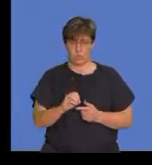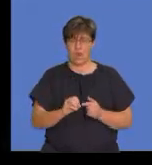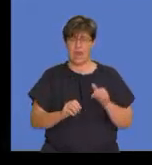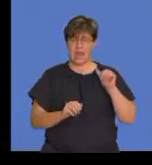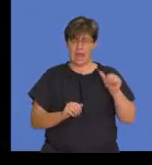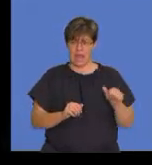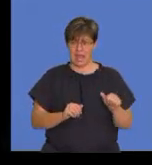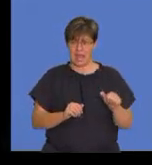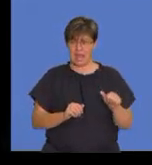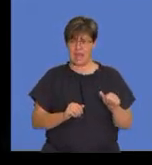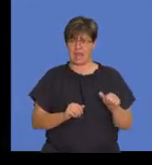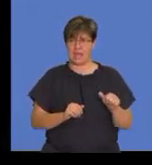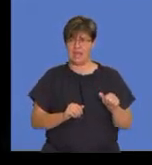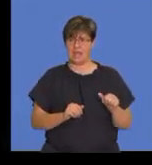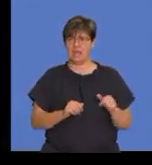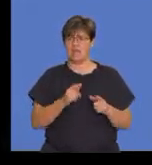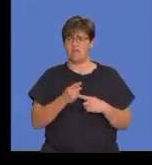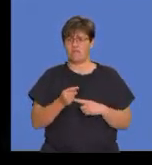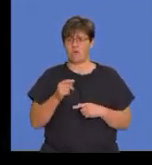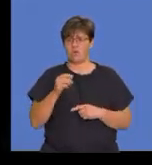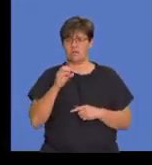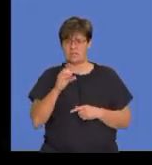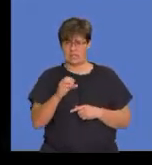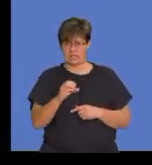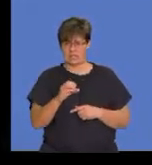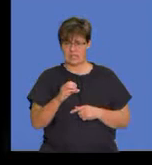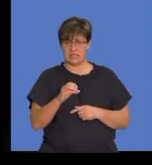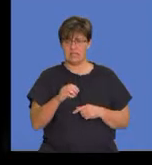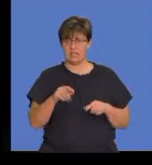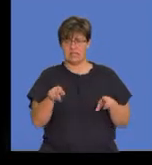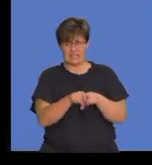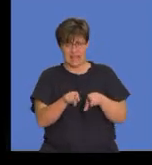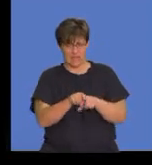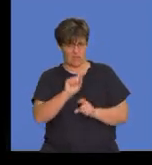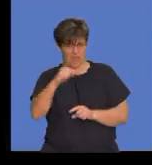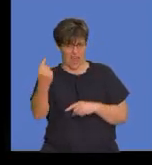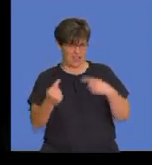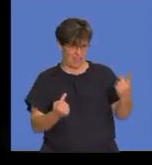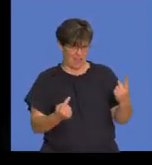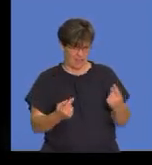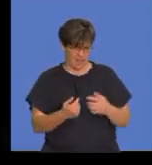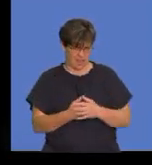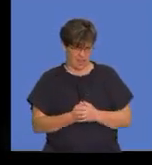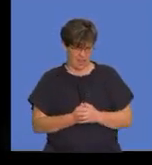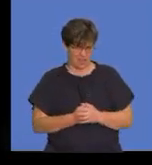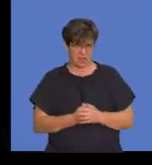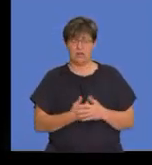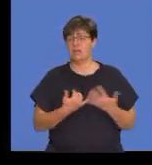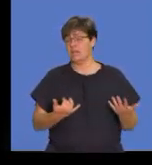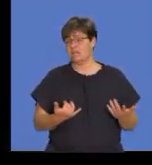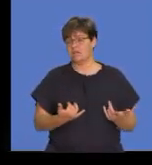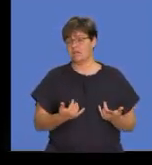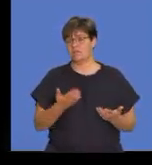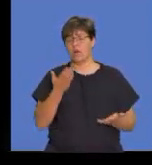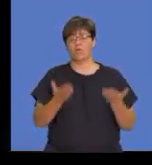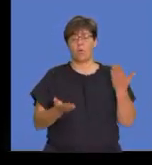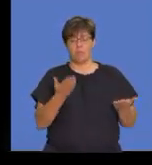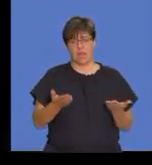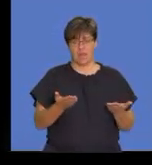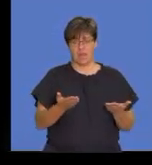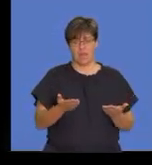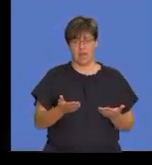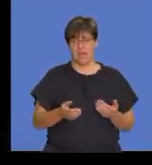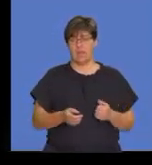A is to C true for the other ratios, right? What do I mean when I say for the other ratios? If now